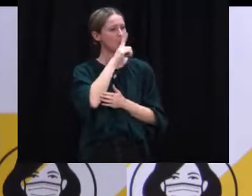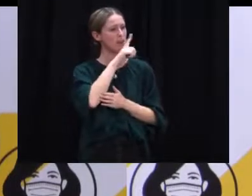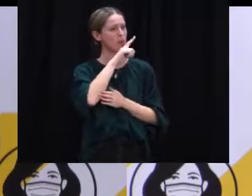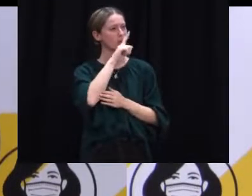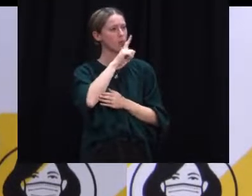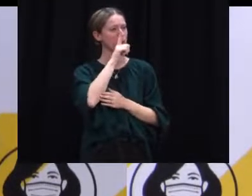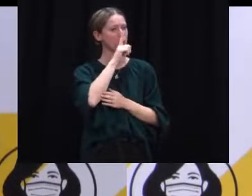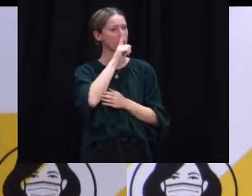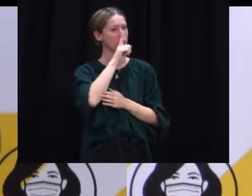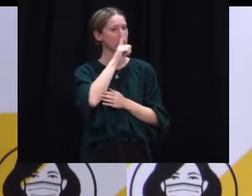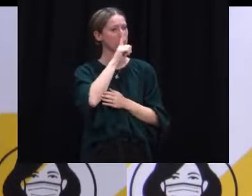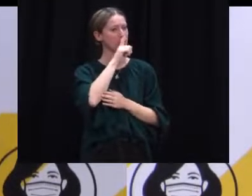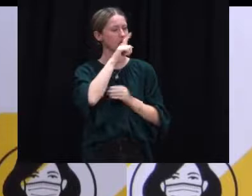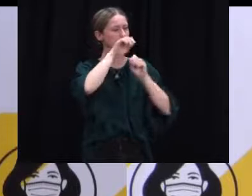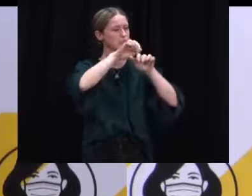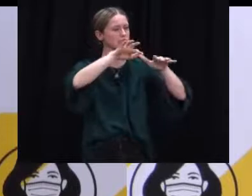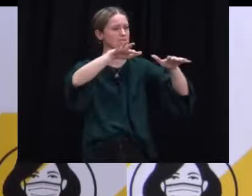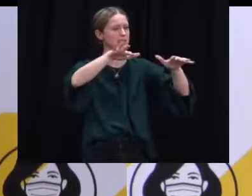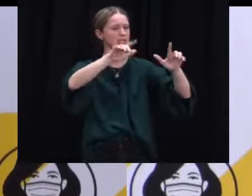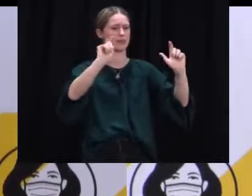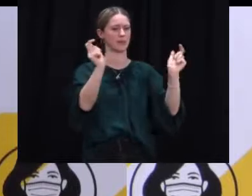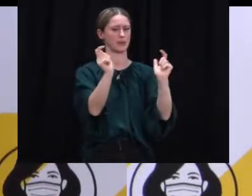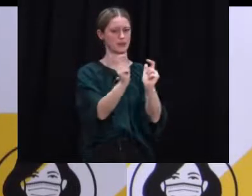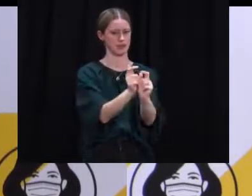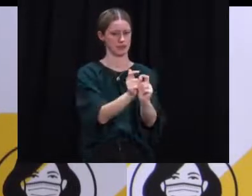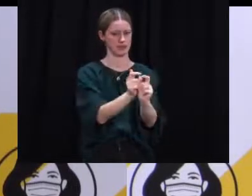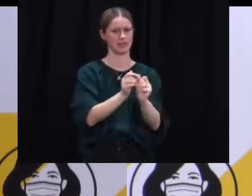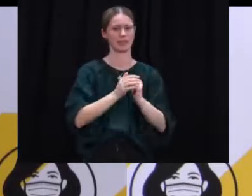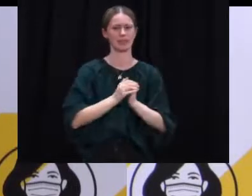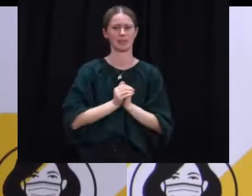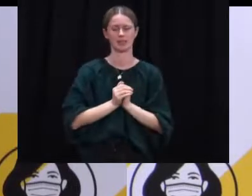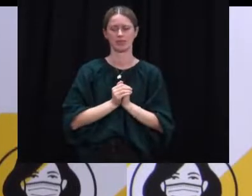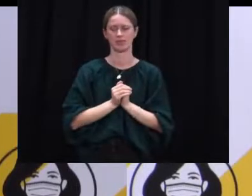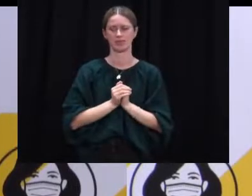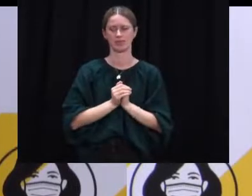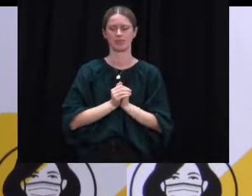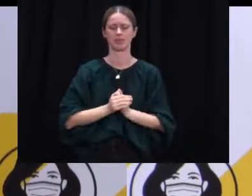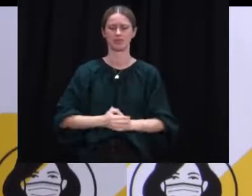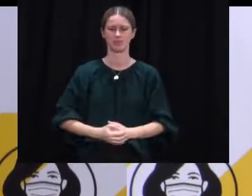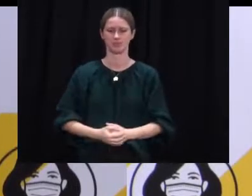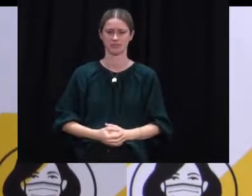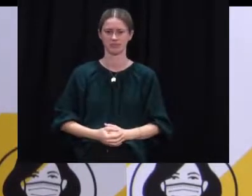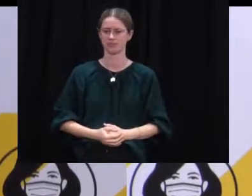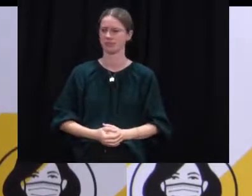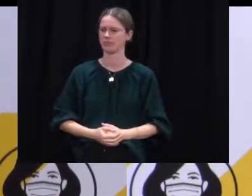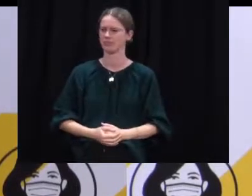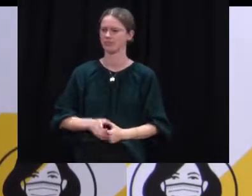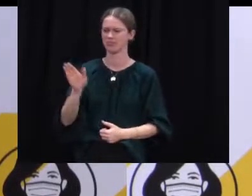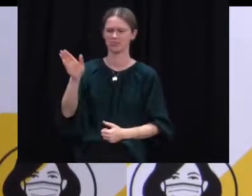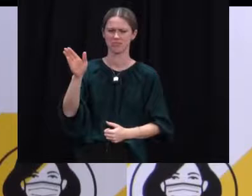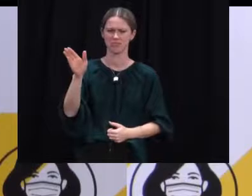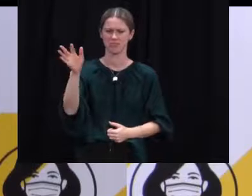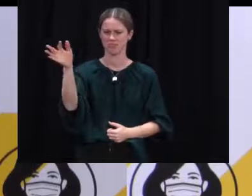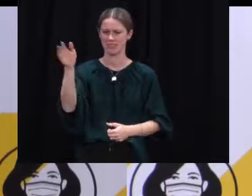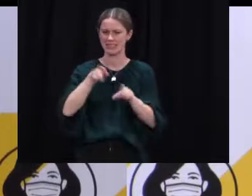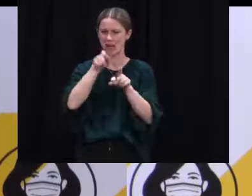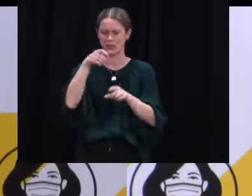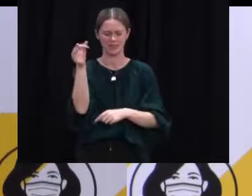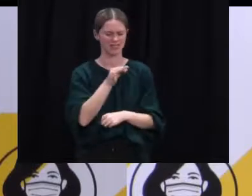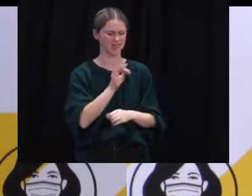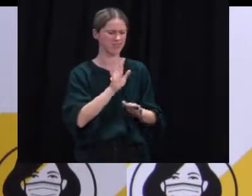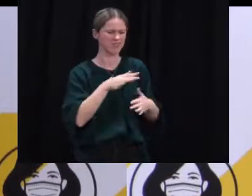the public health advice we've had is that mitigates the risk of people being on the outer side of the outer fencing, being at risk from those who are